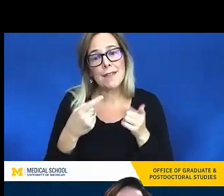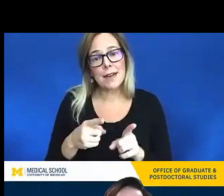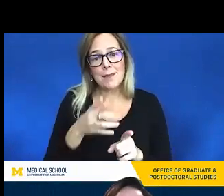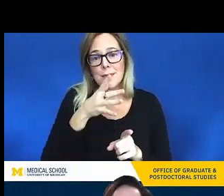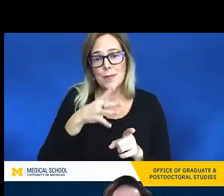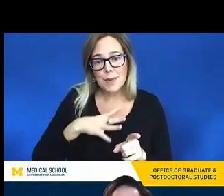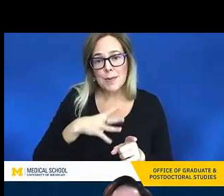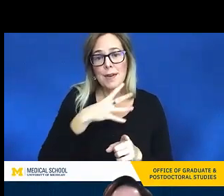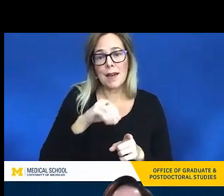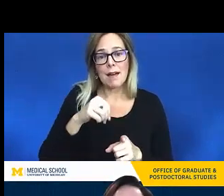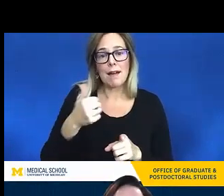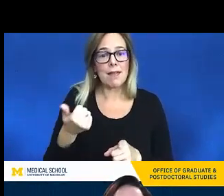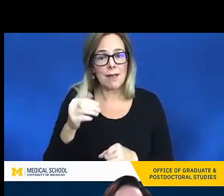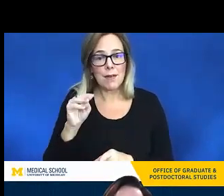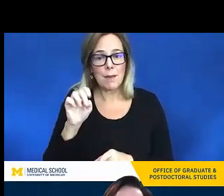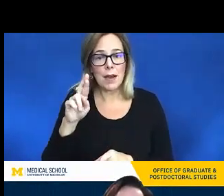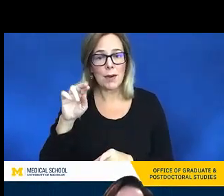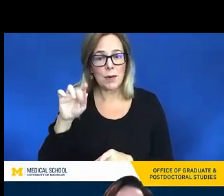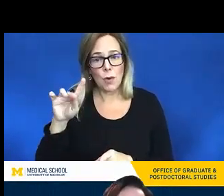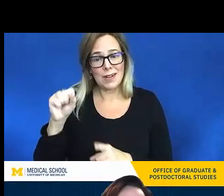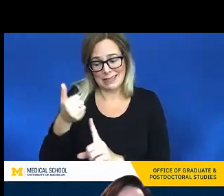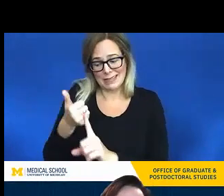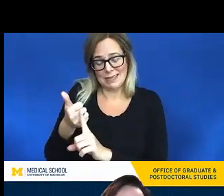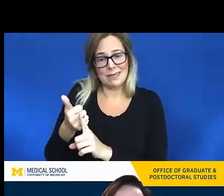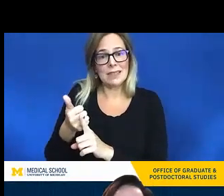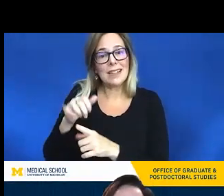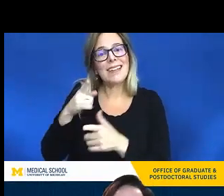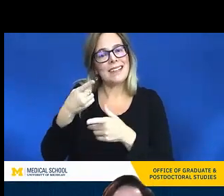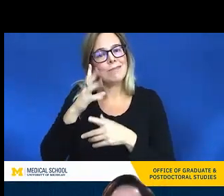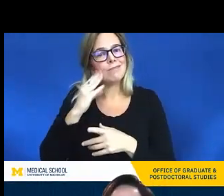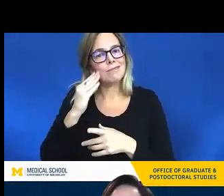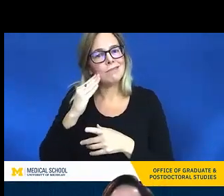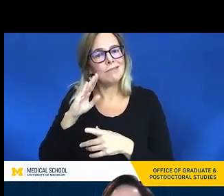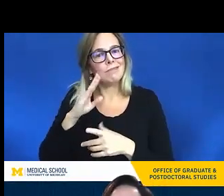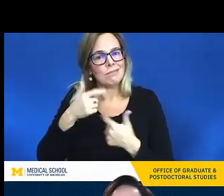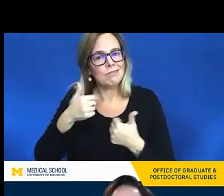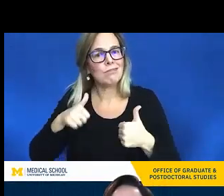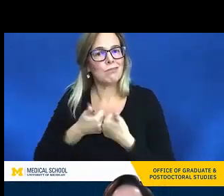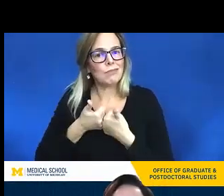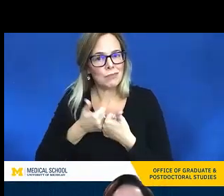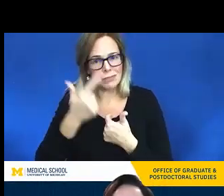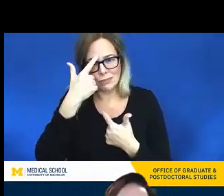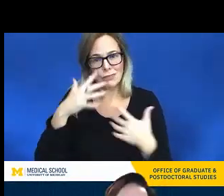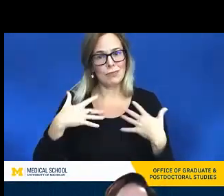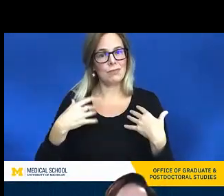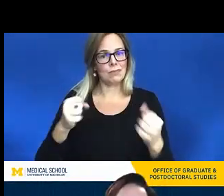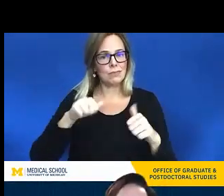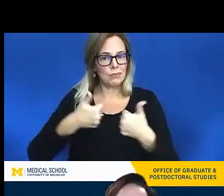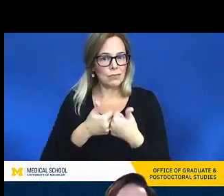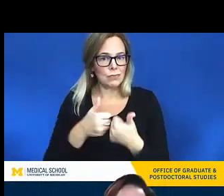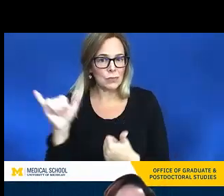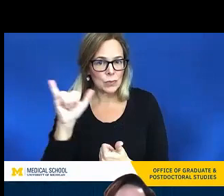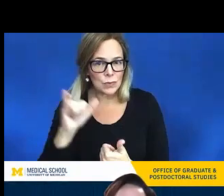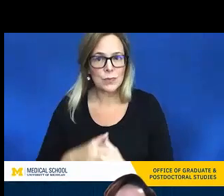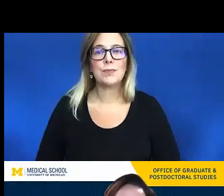greater mental health challenges. So overall, I think a guiding principle both for the campus, for the Rackham Graduate School, and for